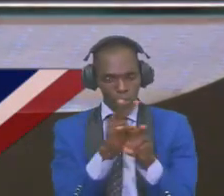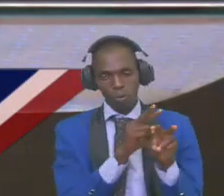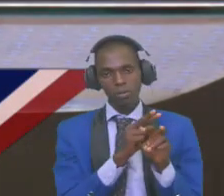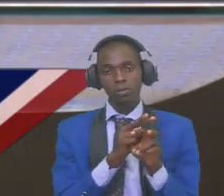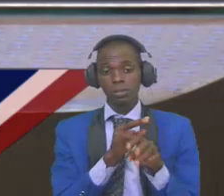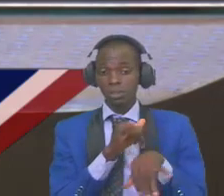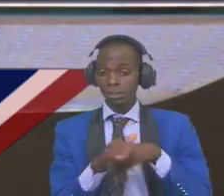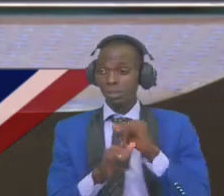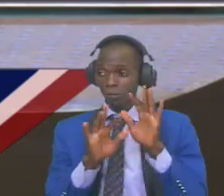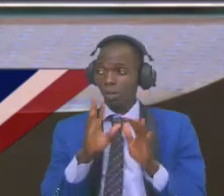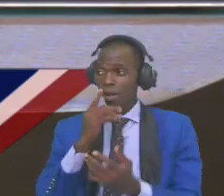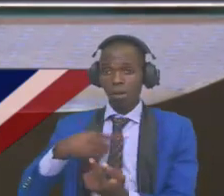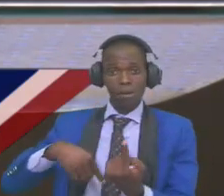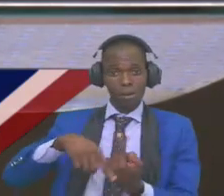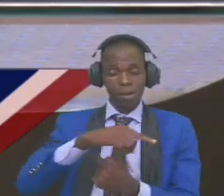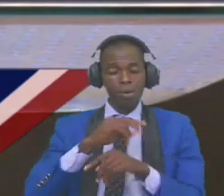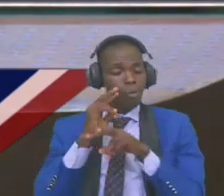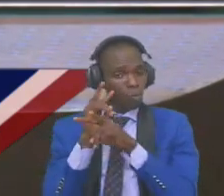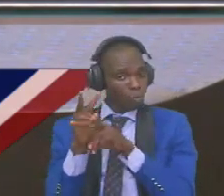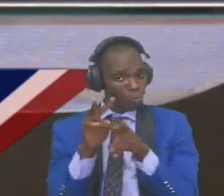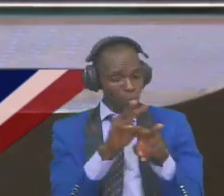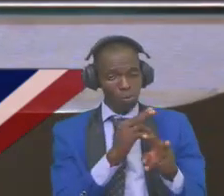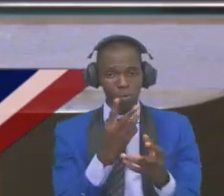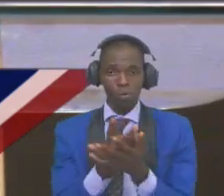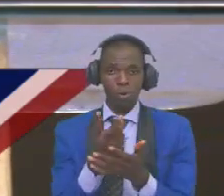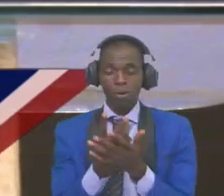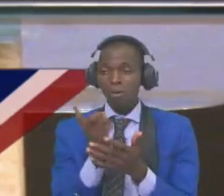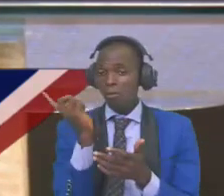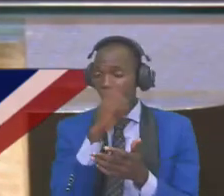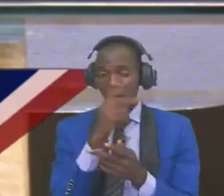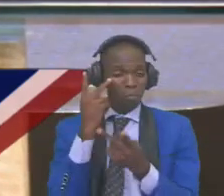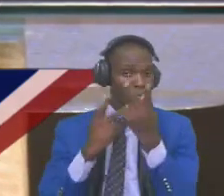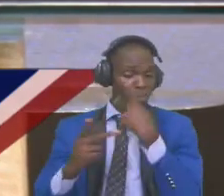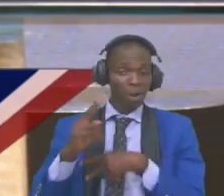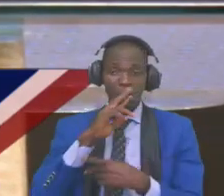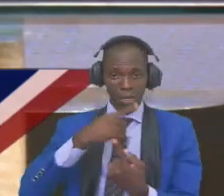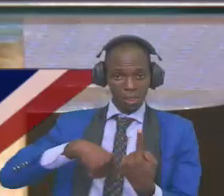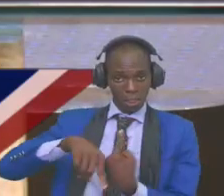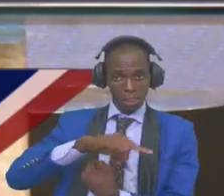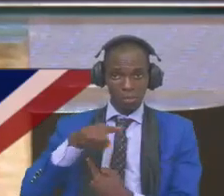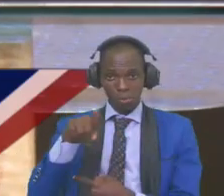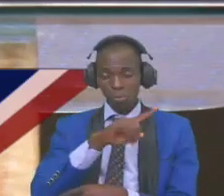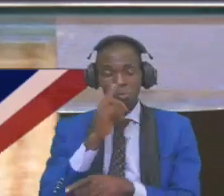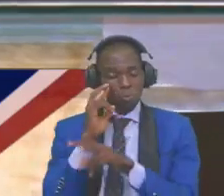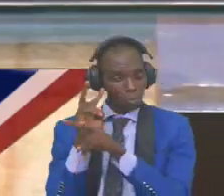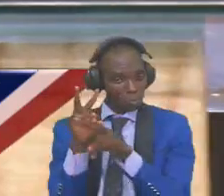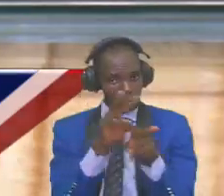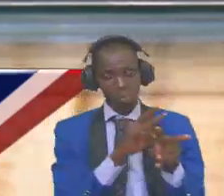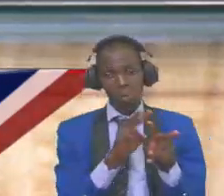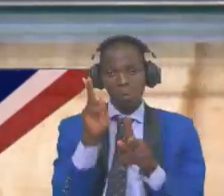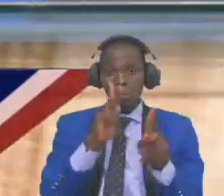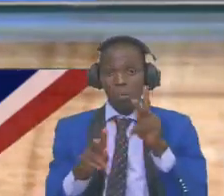Deceivers are around, watch thee, watch ye. False prophets are around, watch ye. The people who are